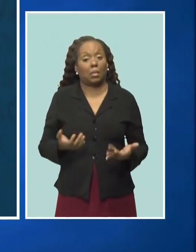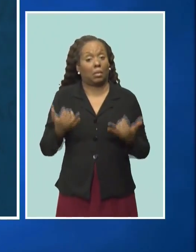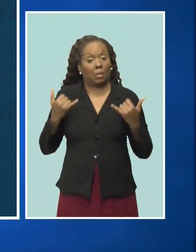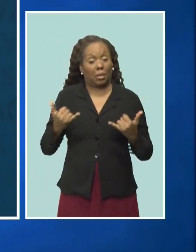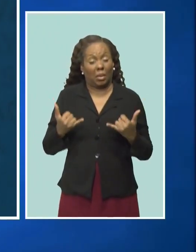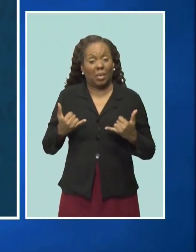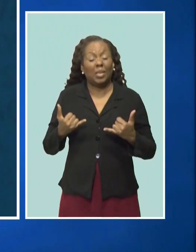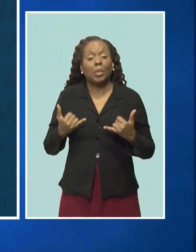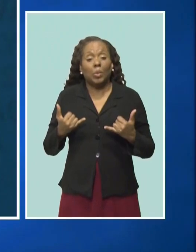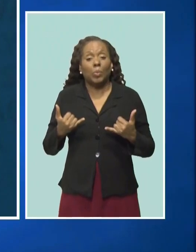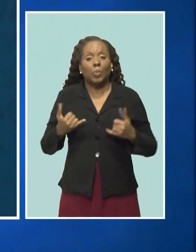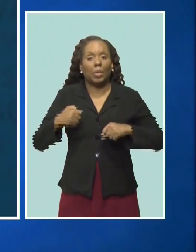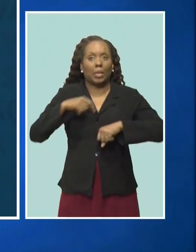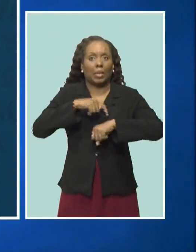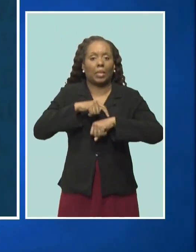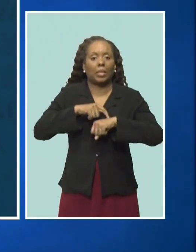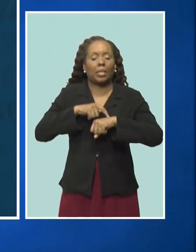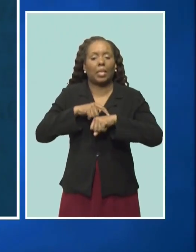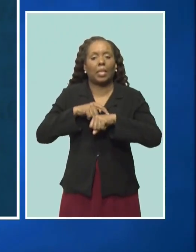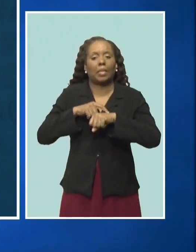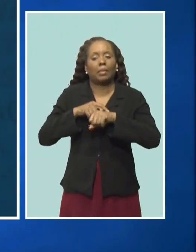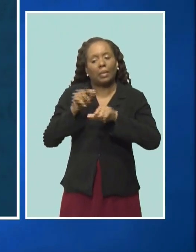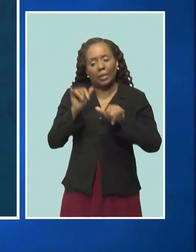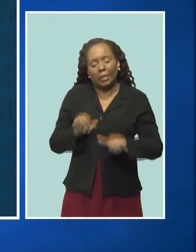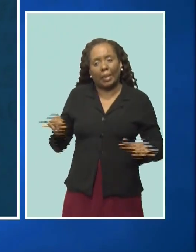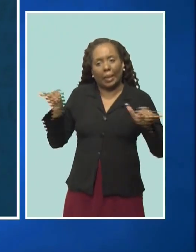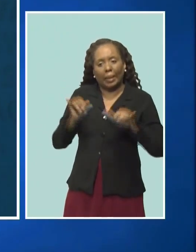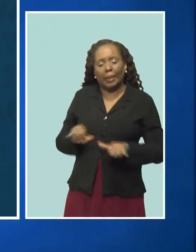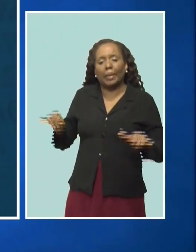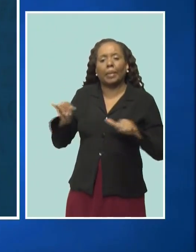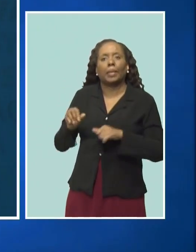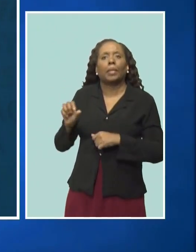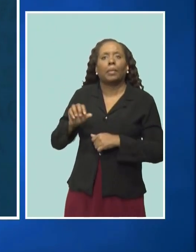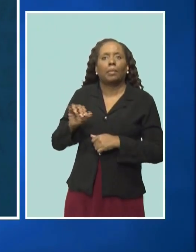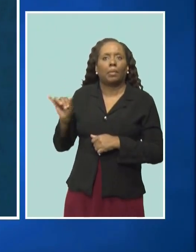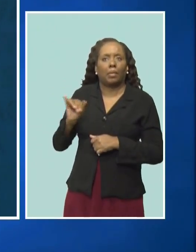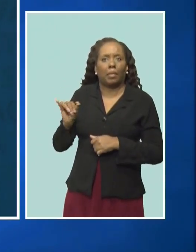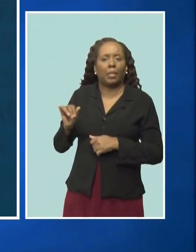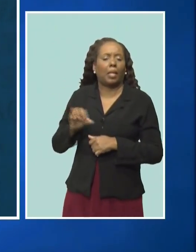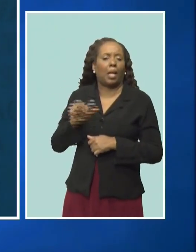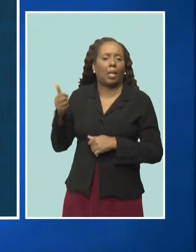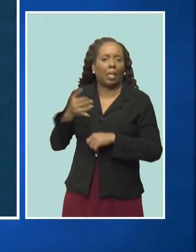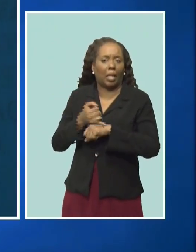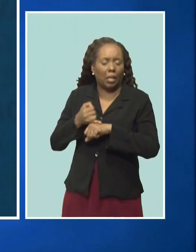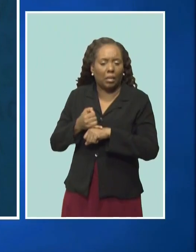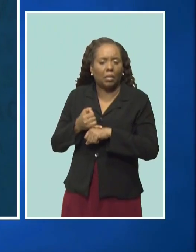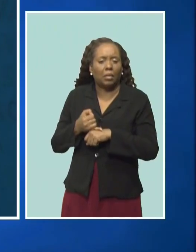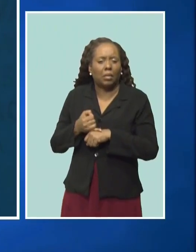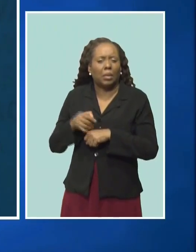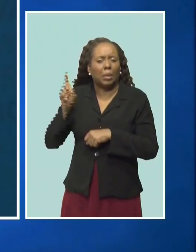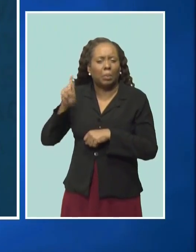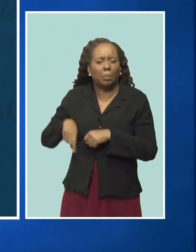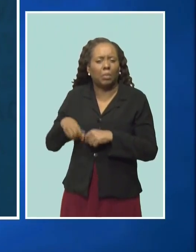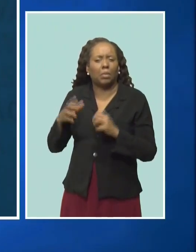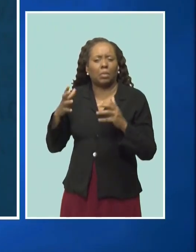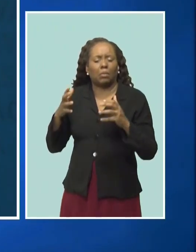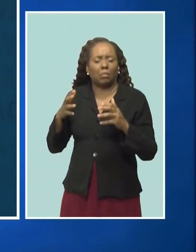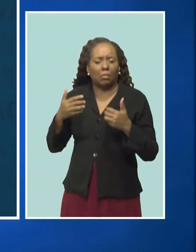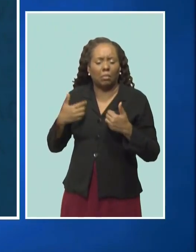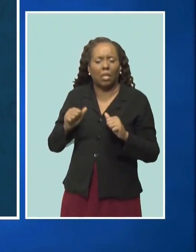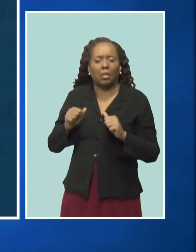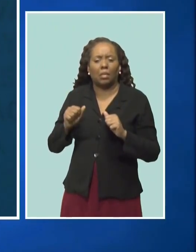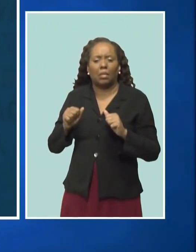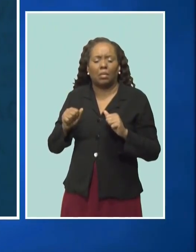to do the same thing, have the ambition to reform in a